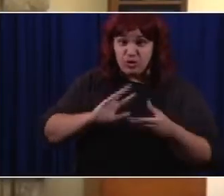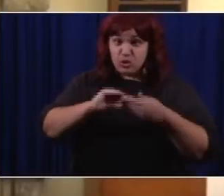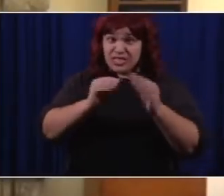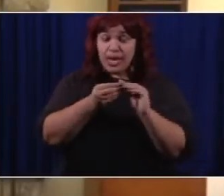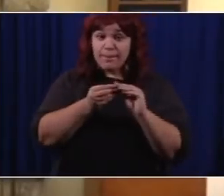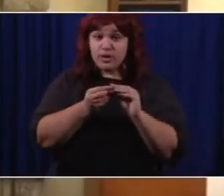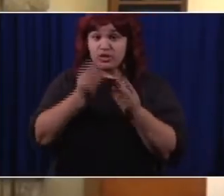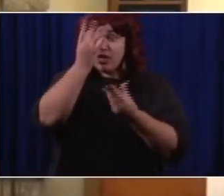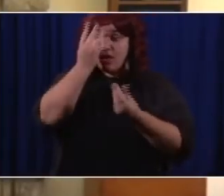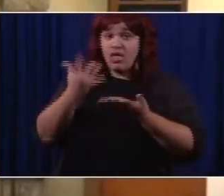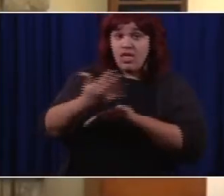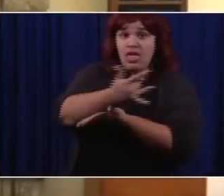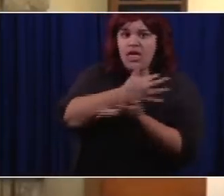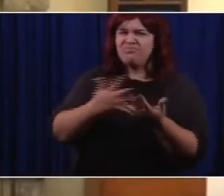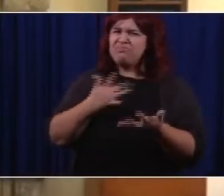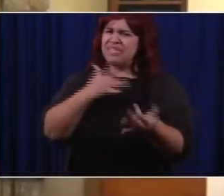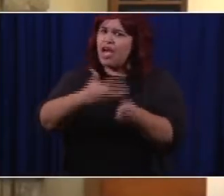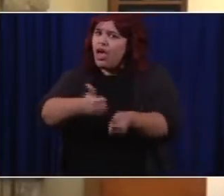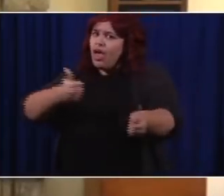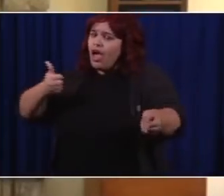acceptable progress?